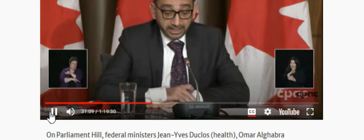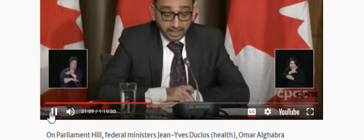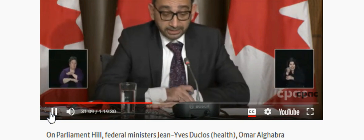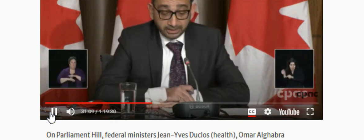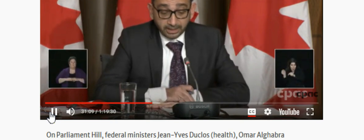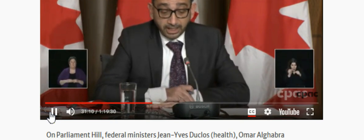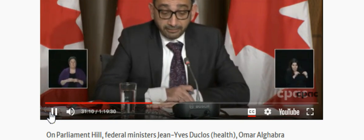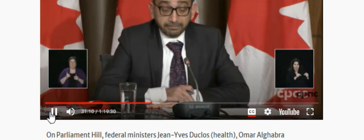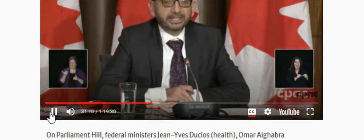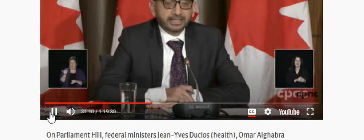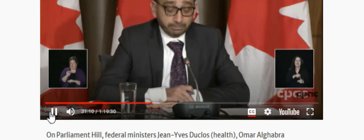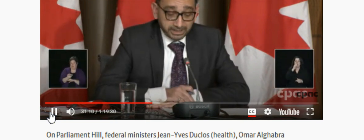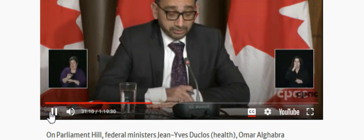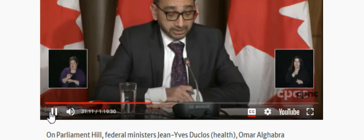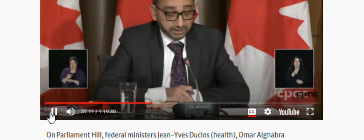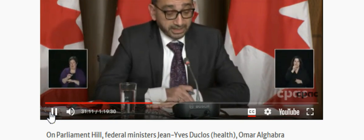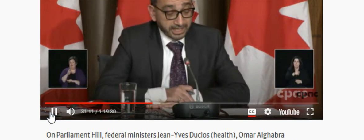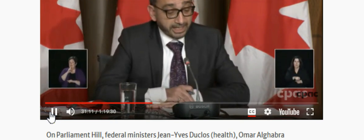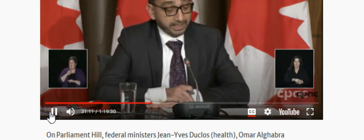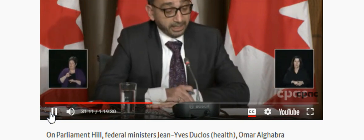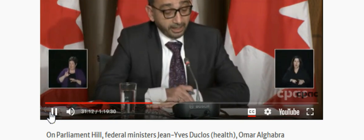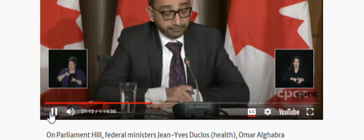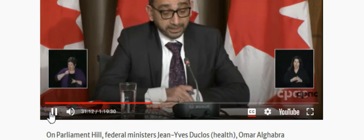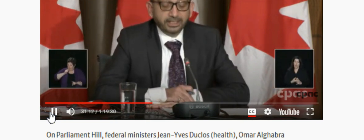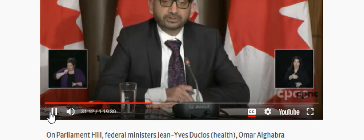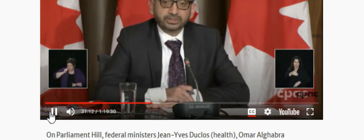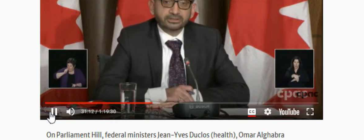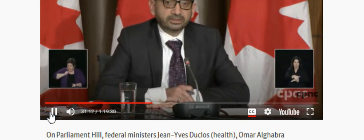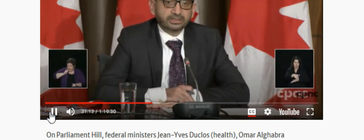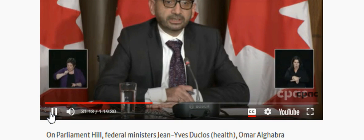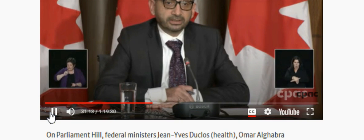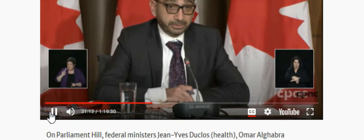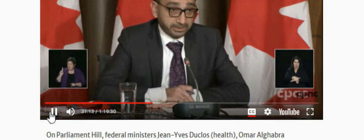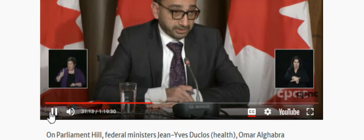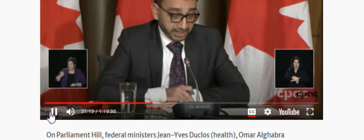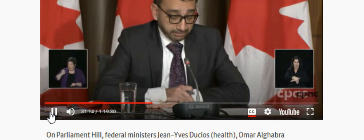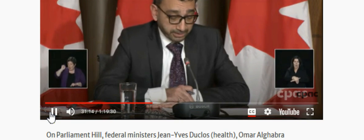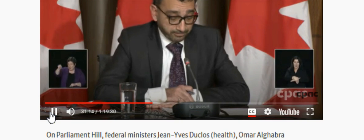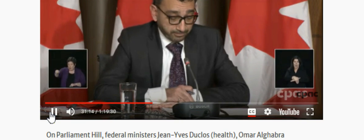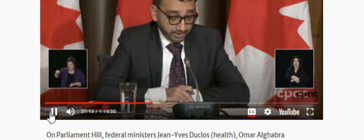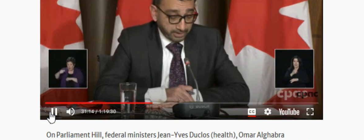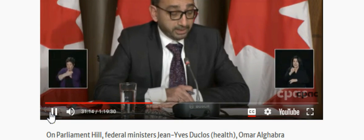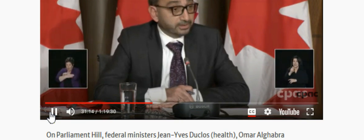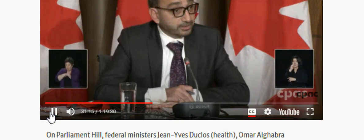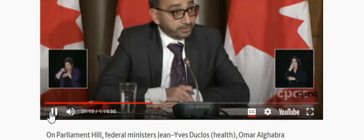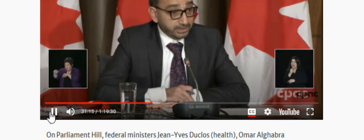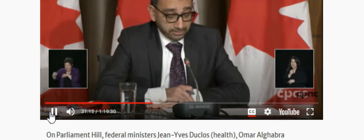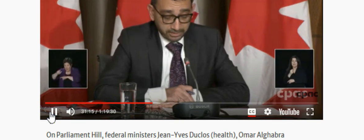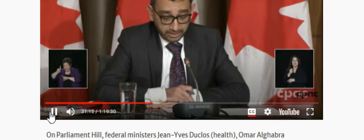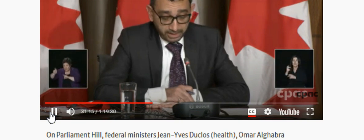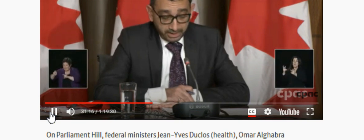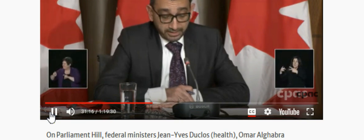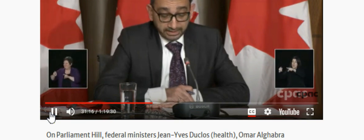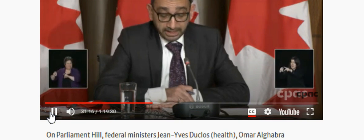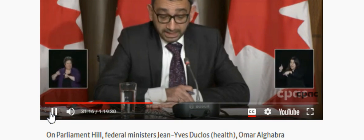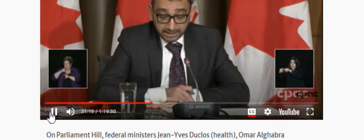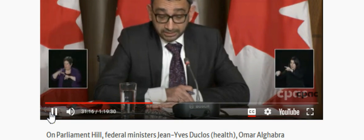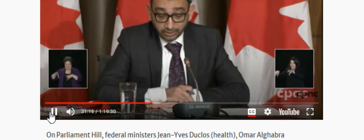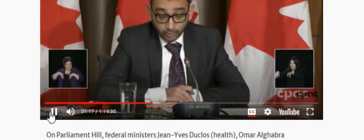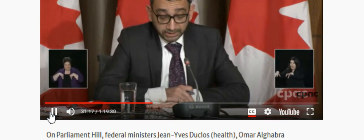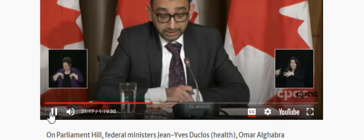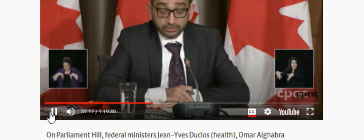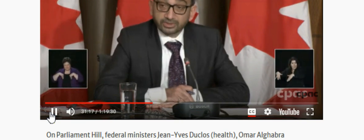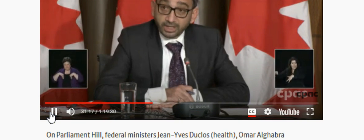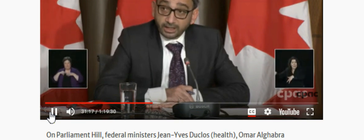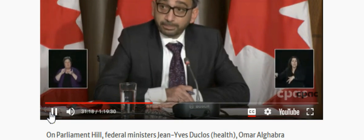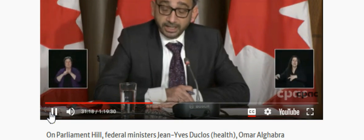tests cannot have been administered in any of the countries the minister named. This means that